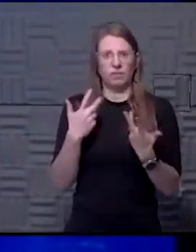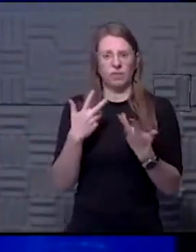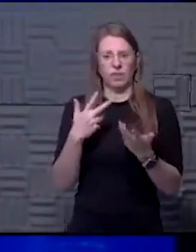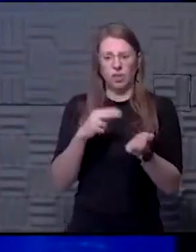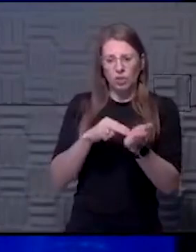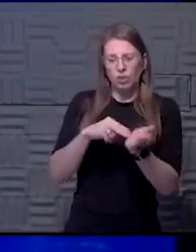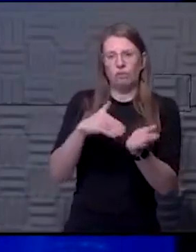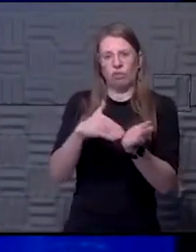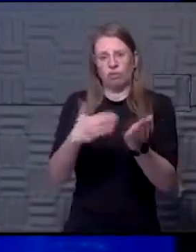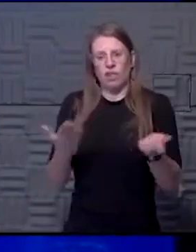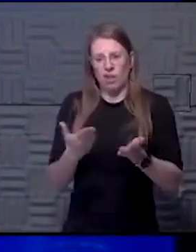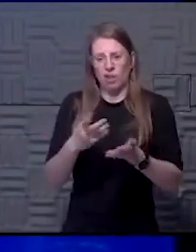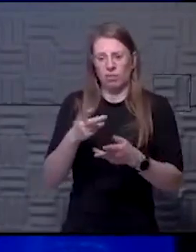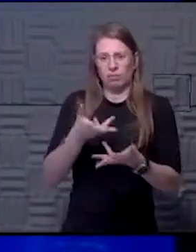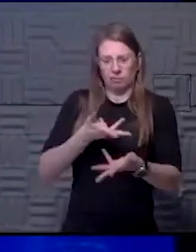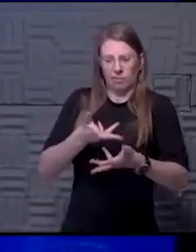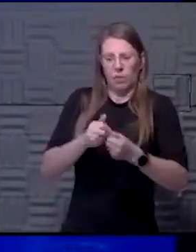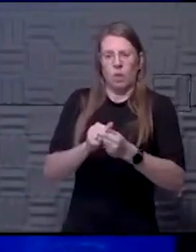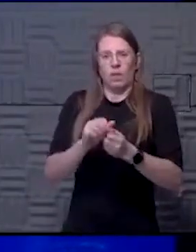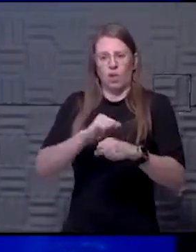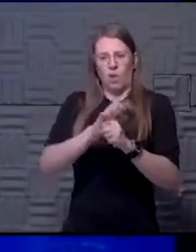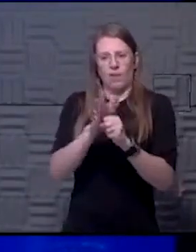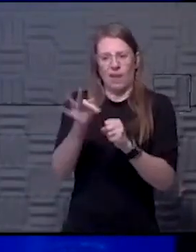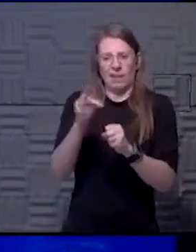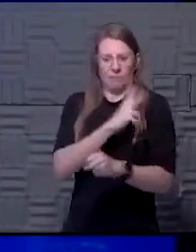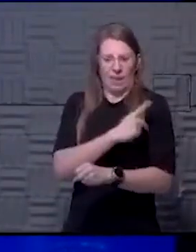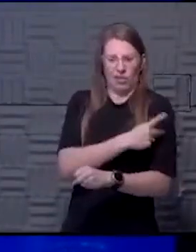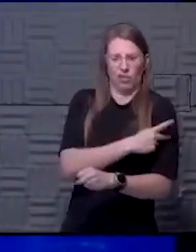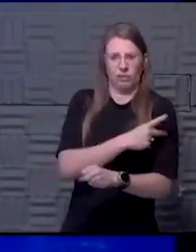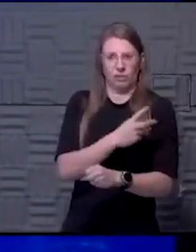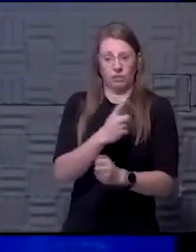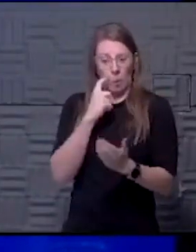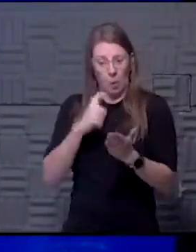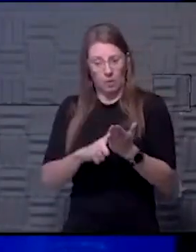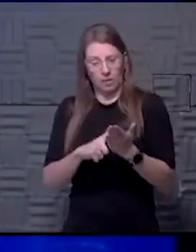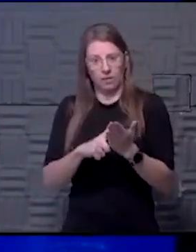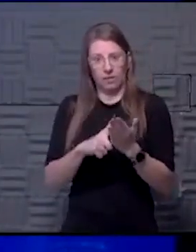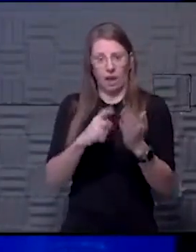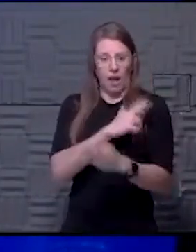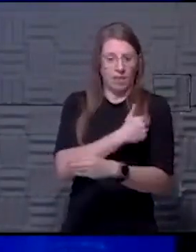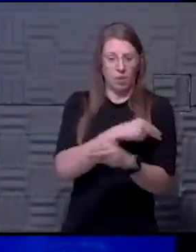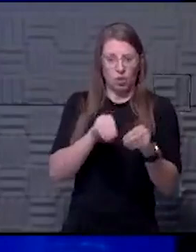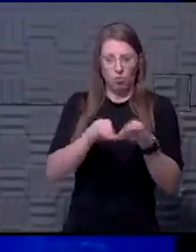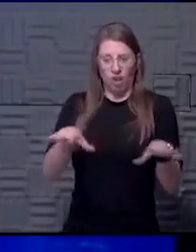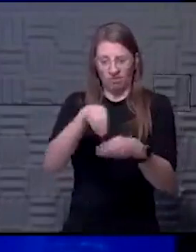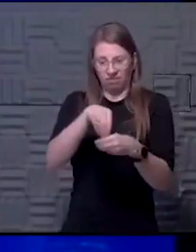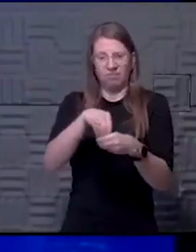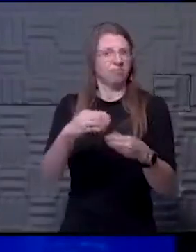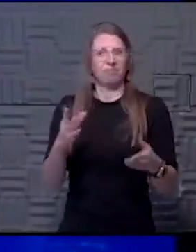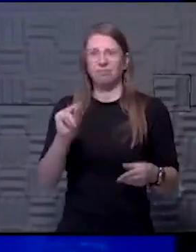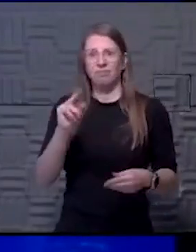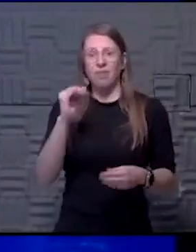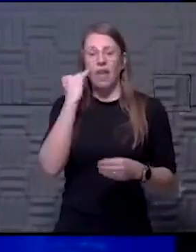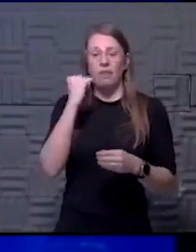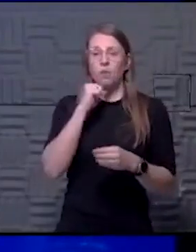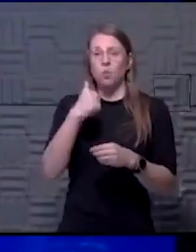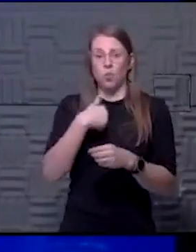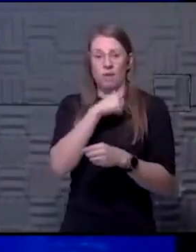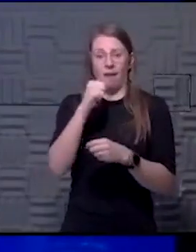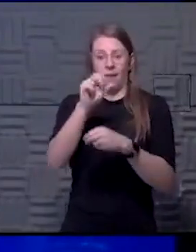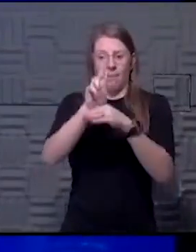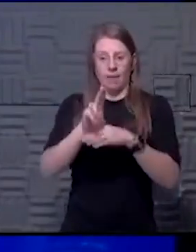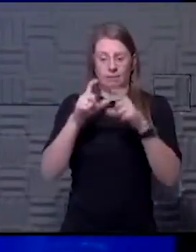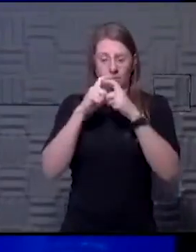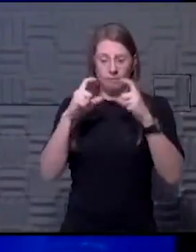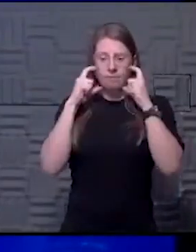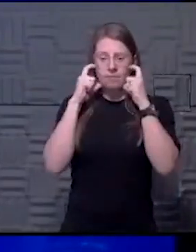with COVID-19. And you know what? We don't see spread inside our health system. If we weren't masking, every single day would be a